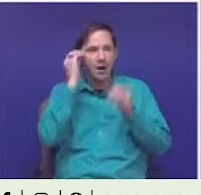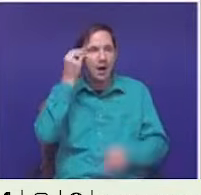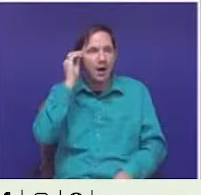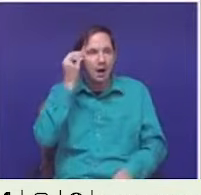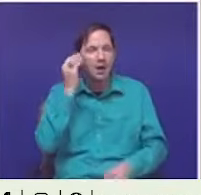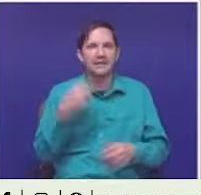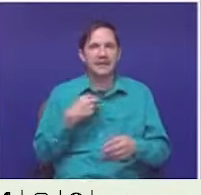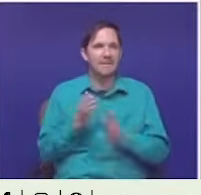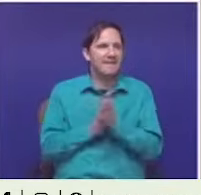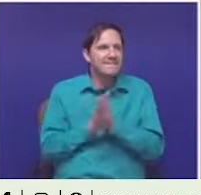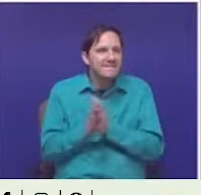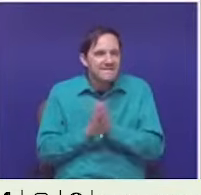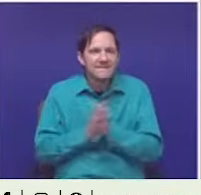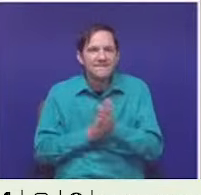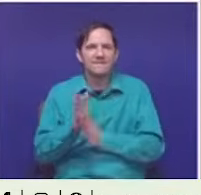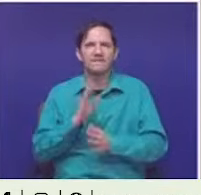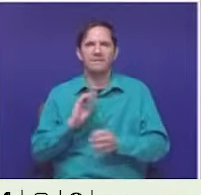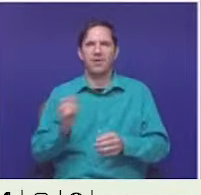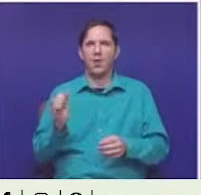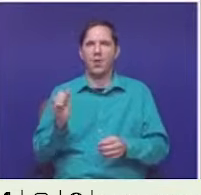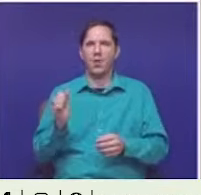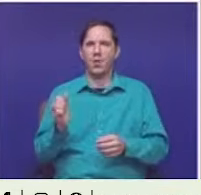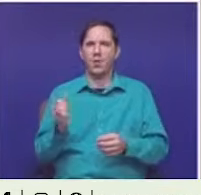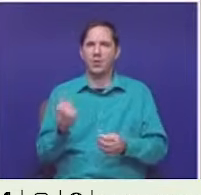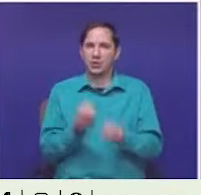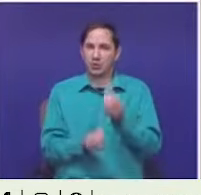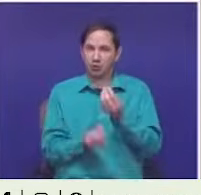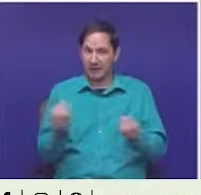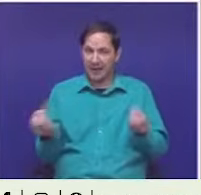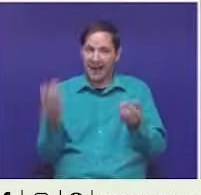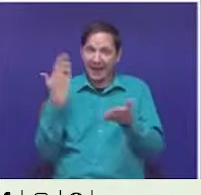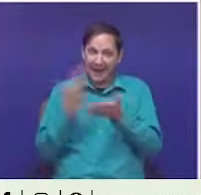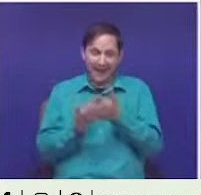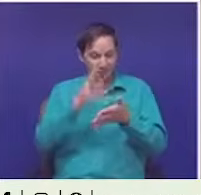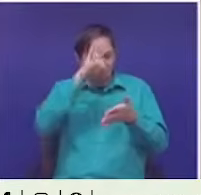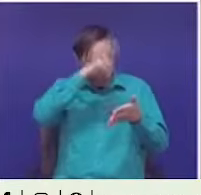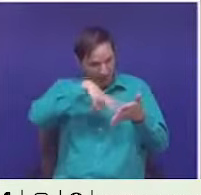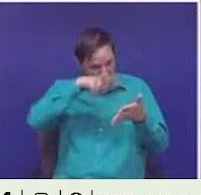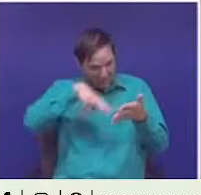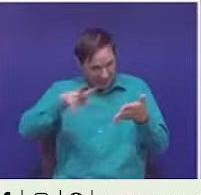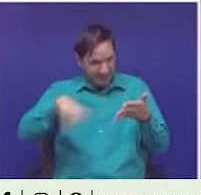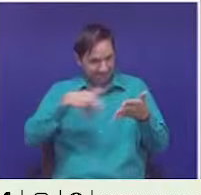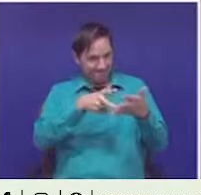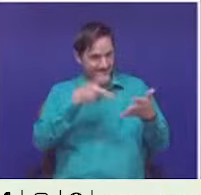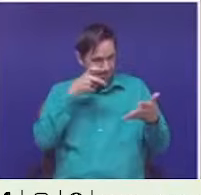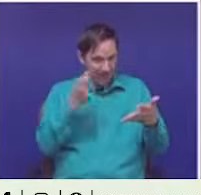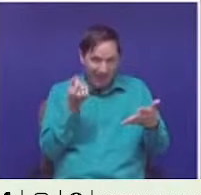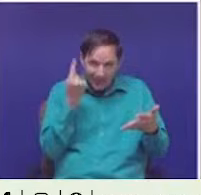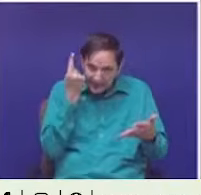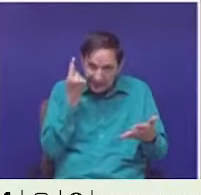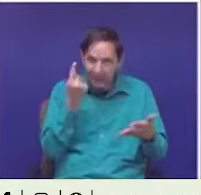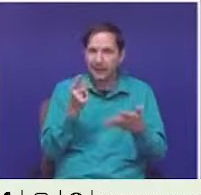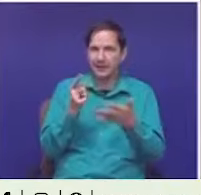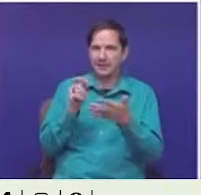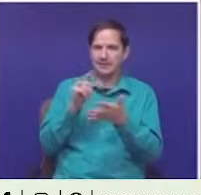we are about results of children who are able to read and read for meaning, or children who are ready for school.